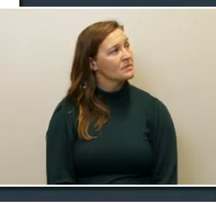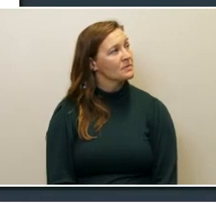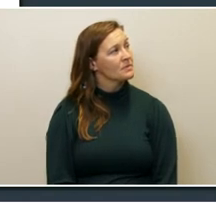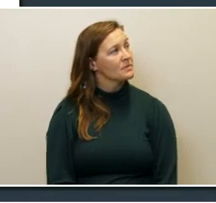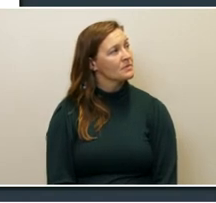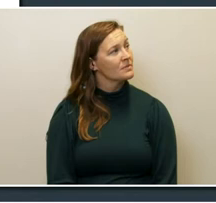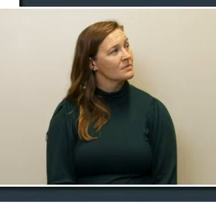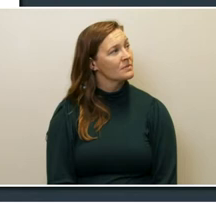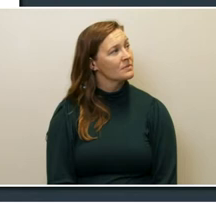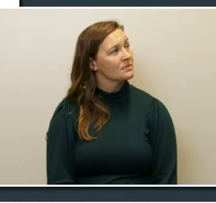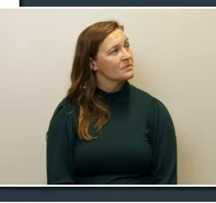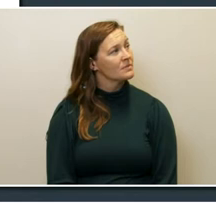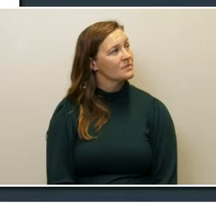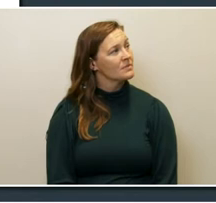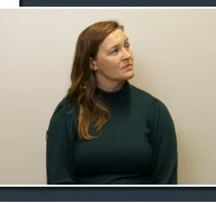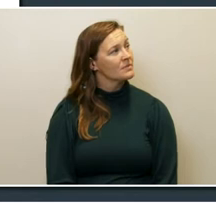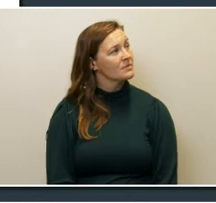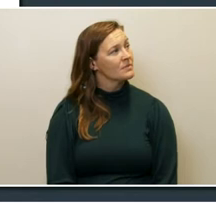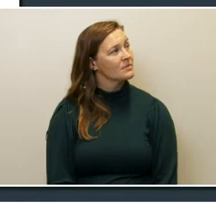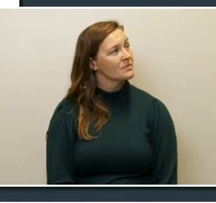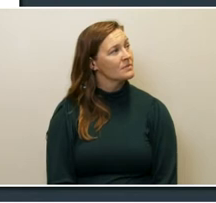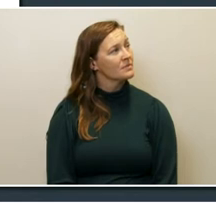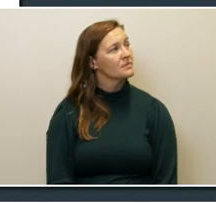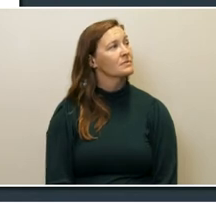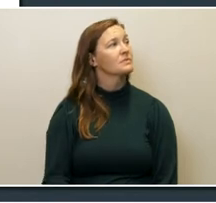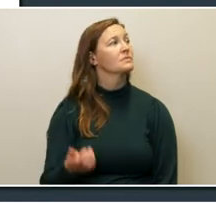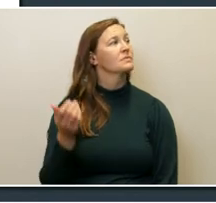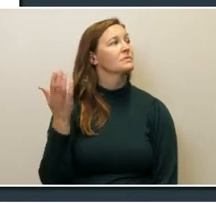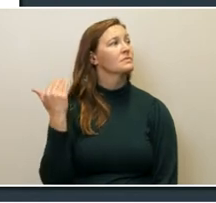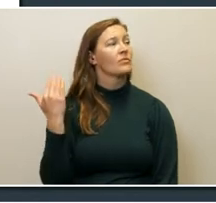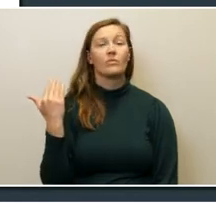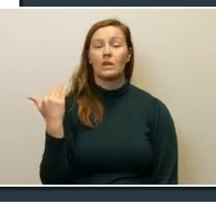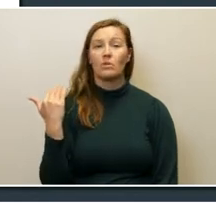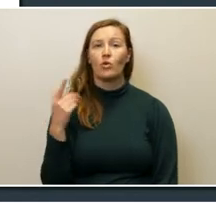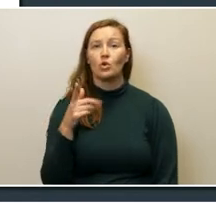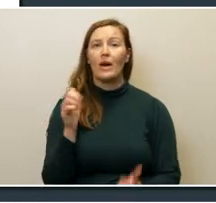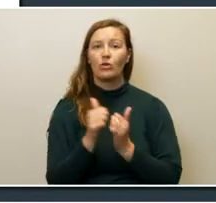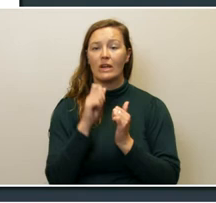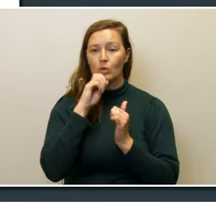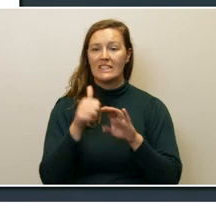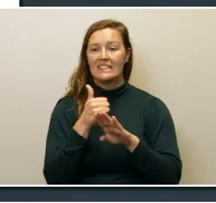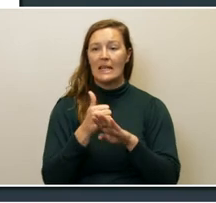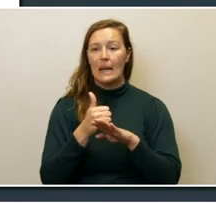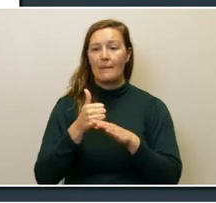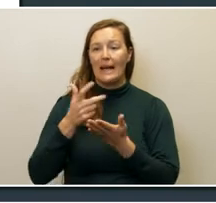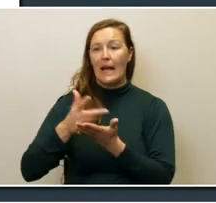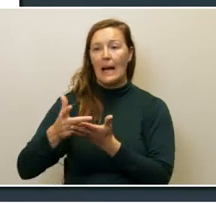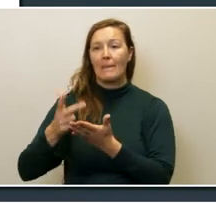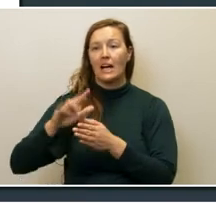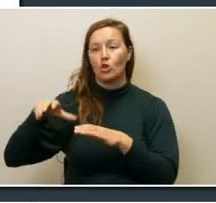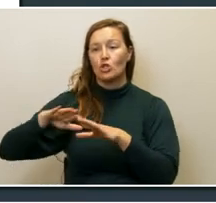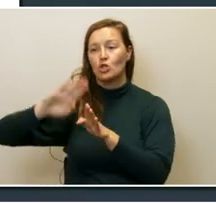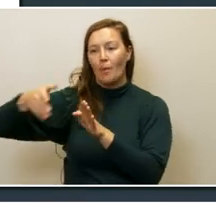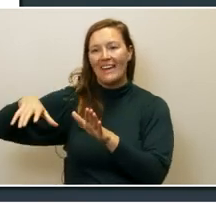But some time ago, you guys had a meeting and agreed that we'd put a car park over the stock bank. We went to